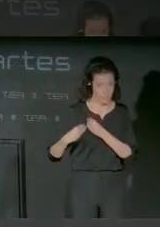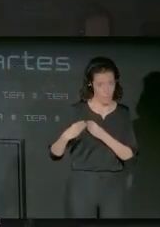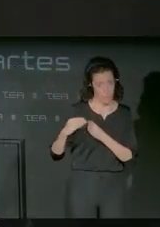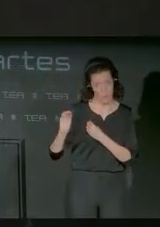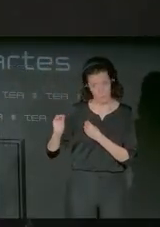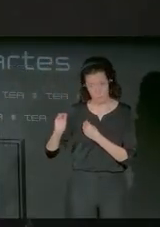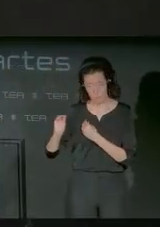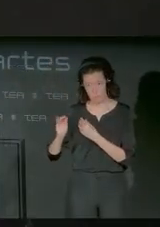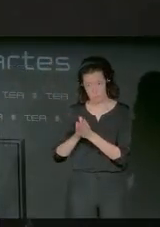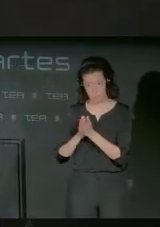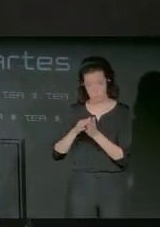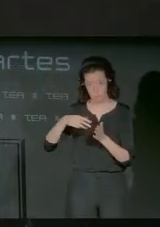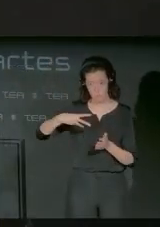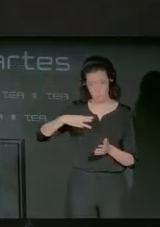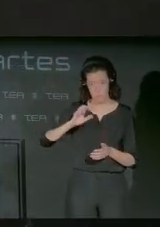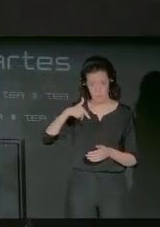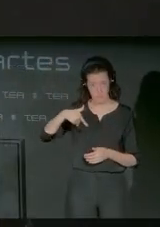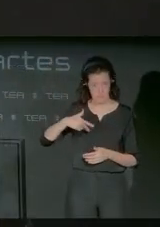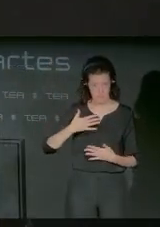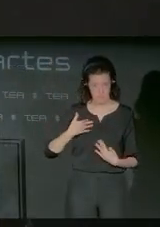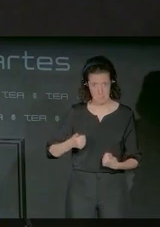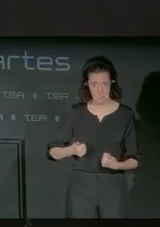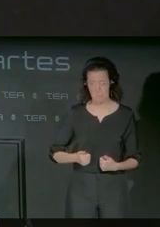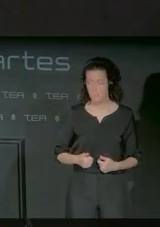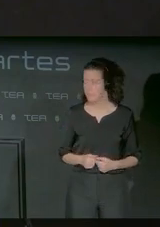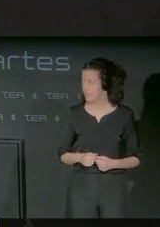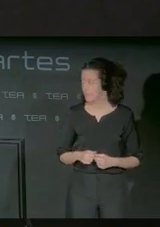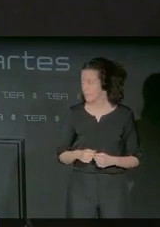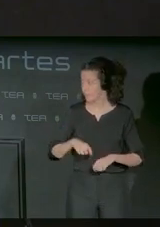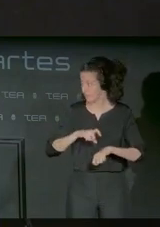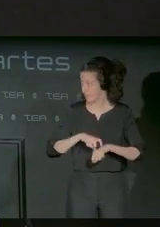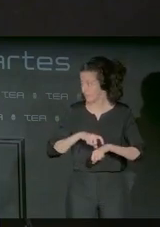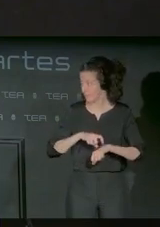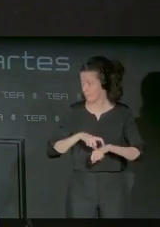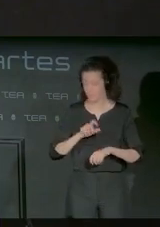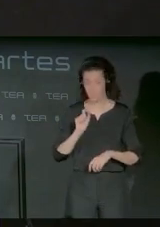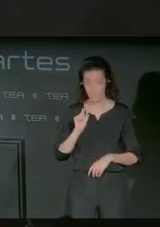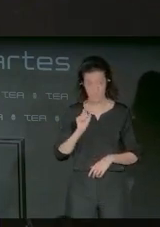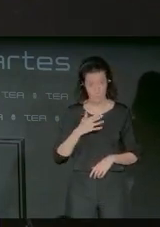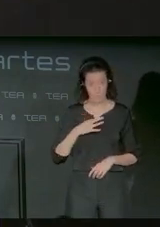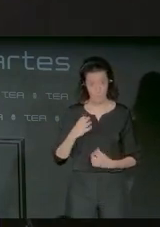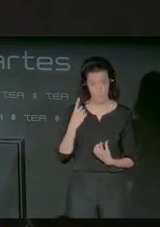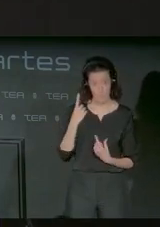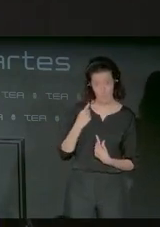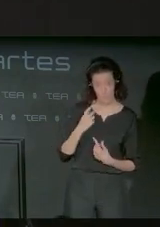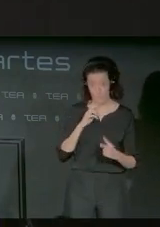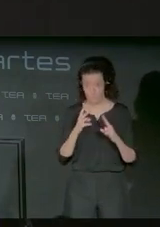Can we still take a few minutes for questions and answers? Looking at,